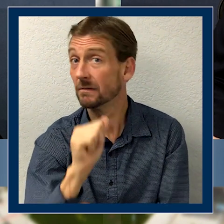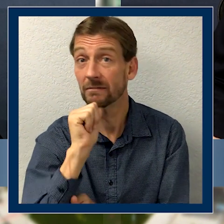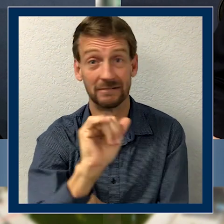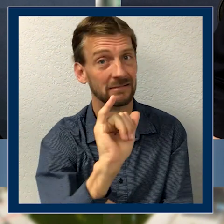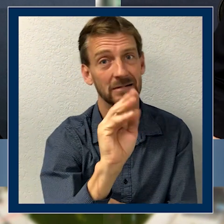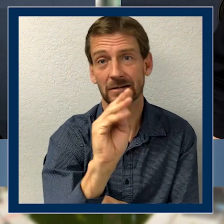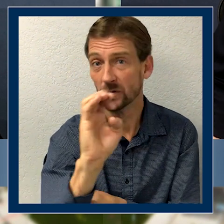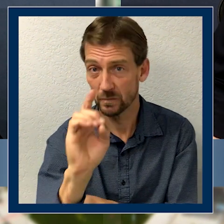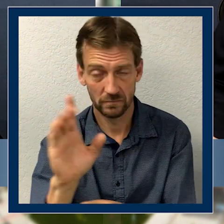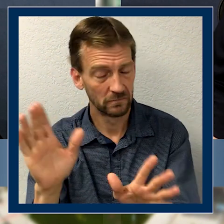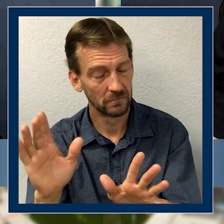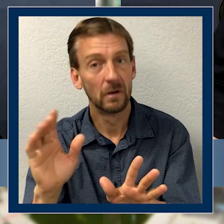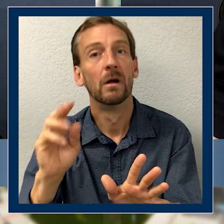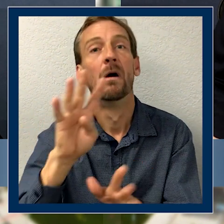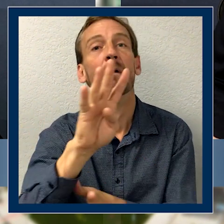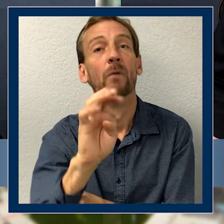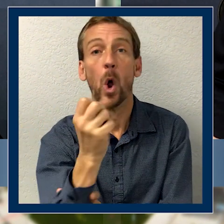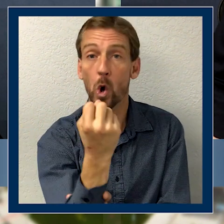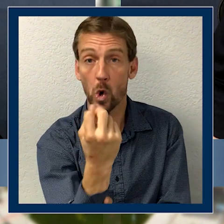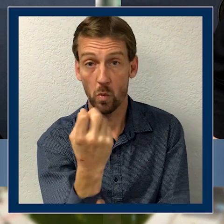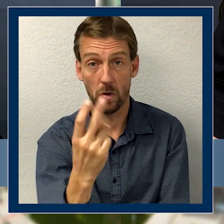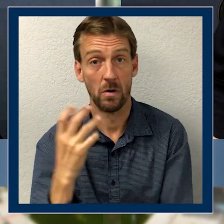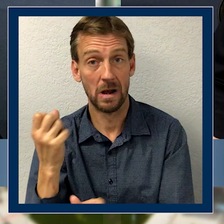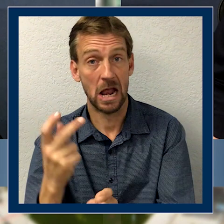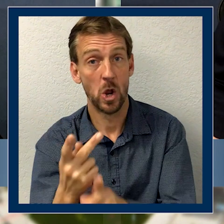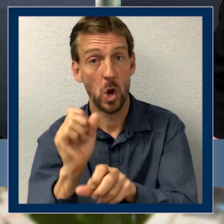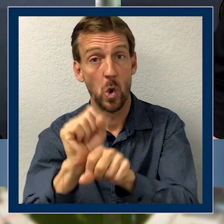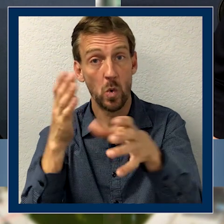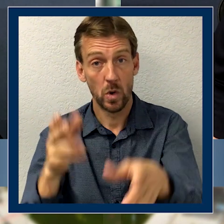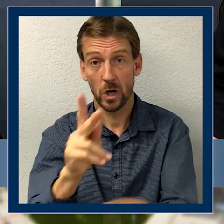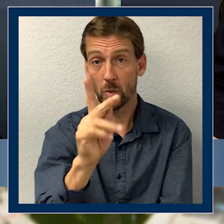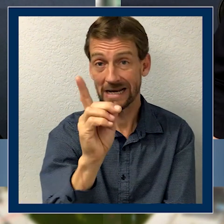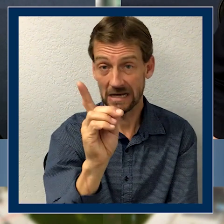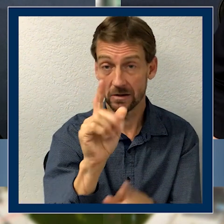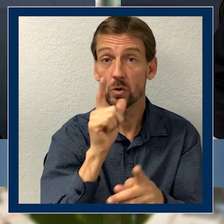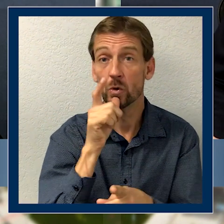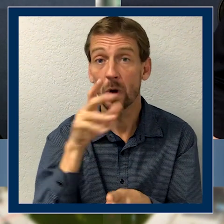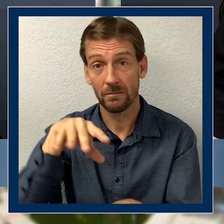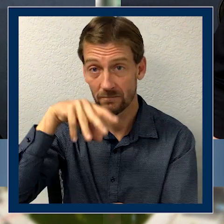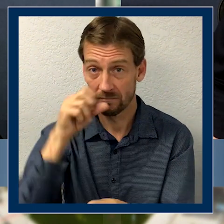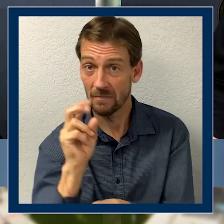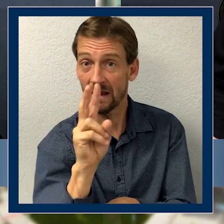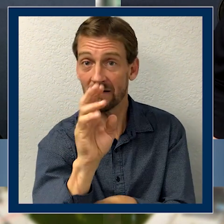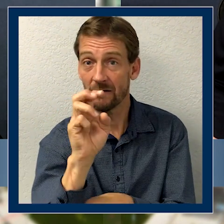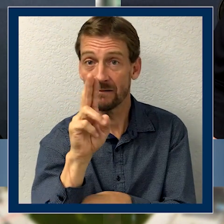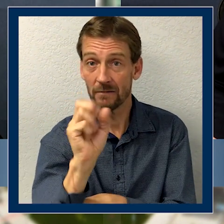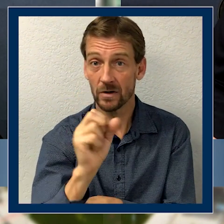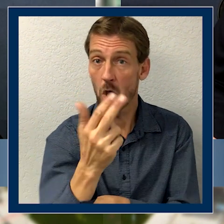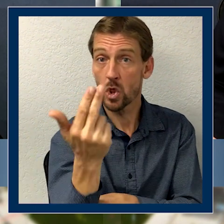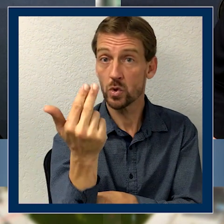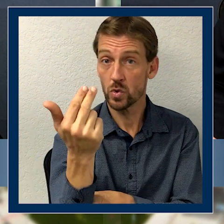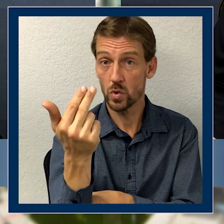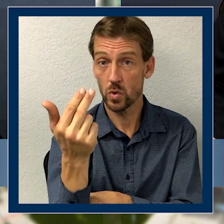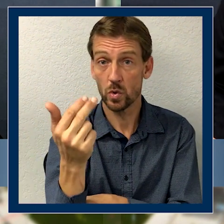it. We've had 412 of our healthcare workers at Kuya Delta that have contracted the virus, 13